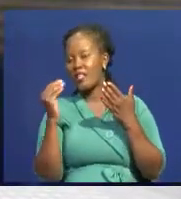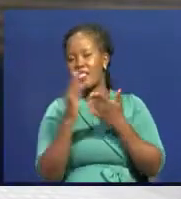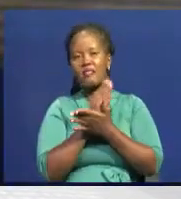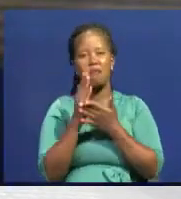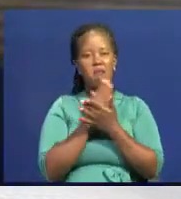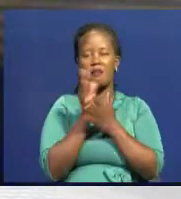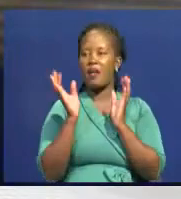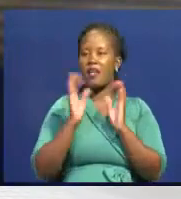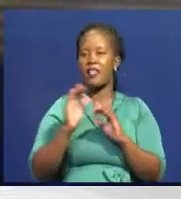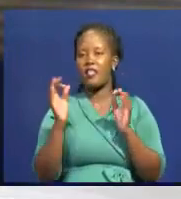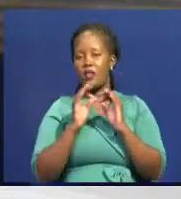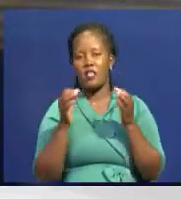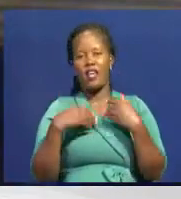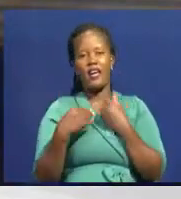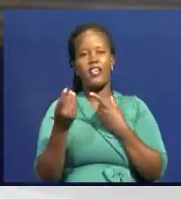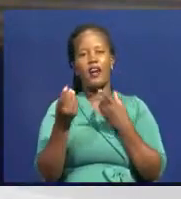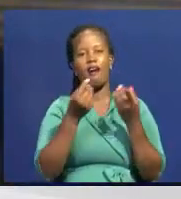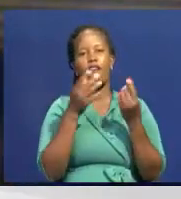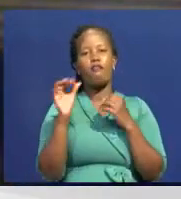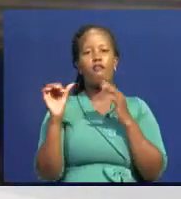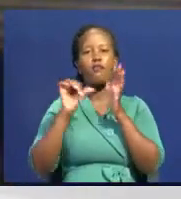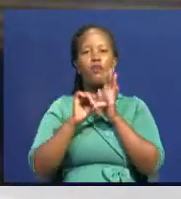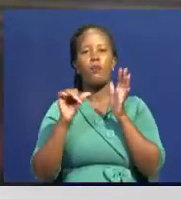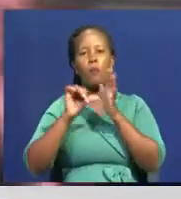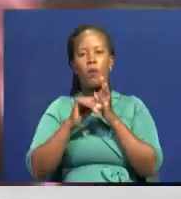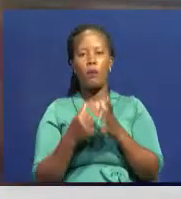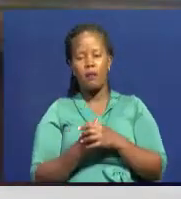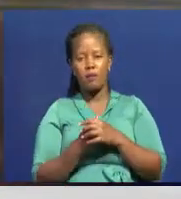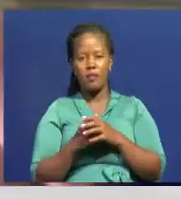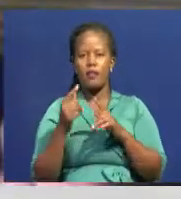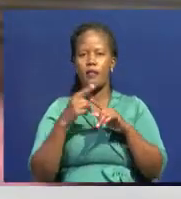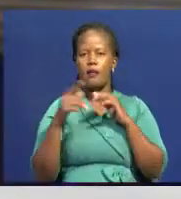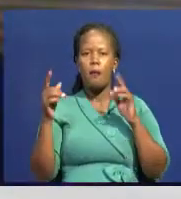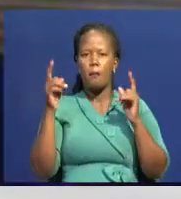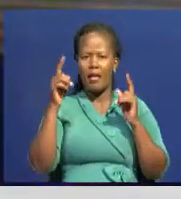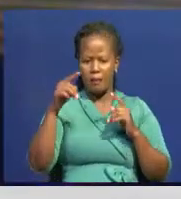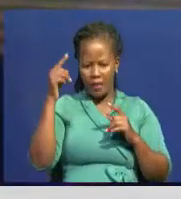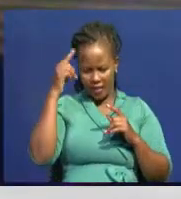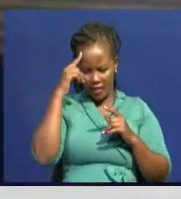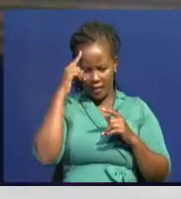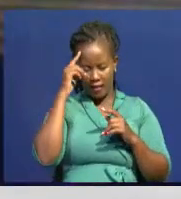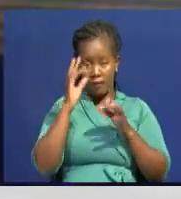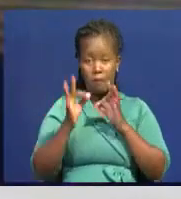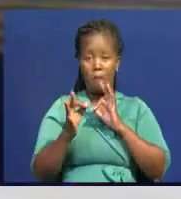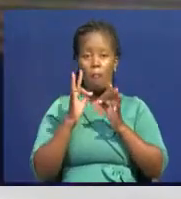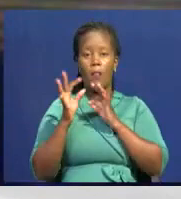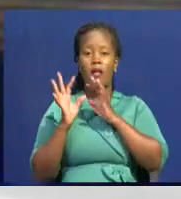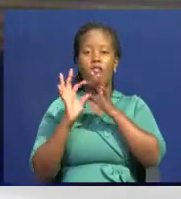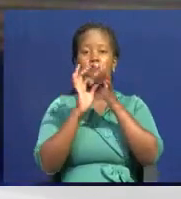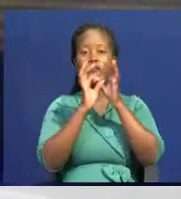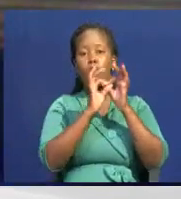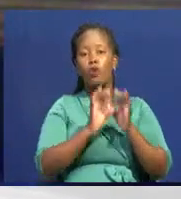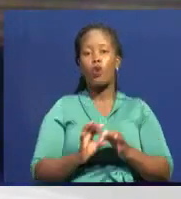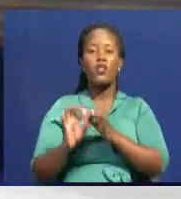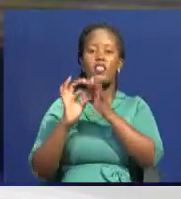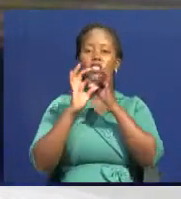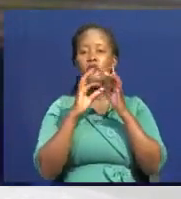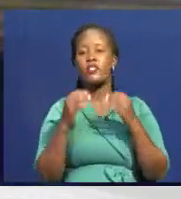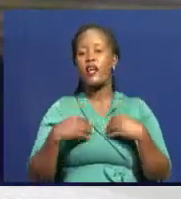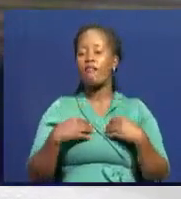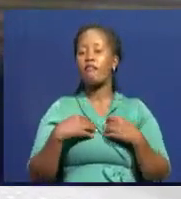caused a few problems. You ask yourself, if there was some coordination, how much more of